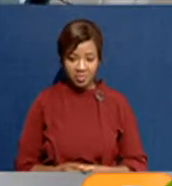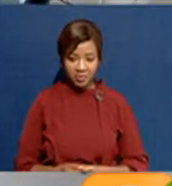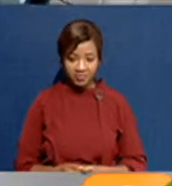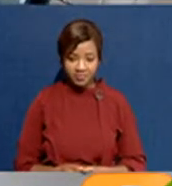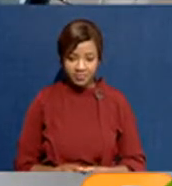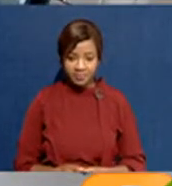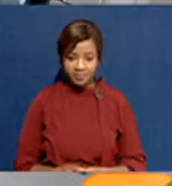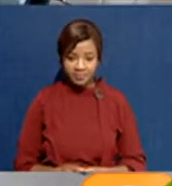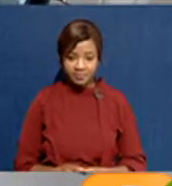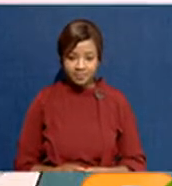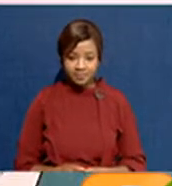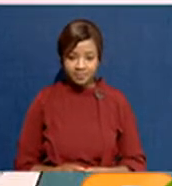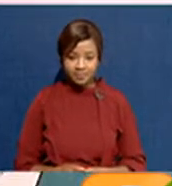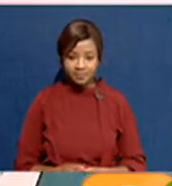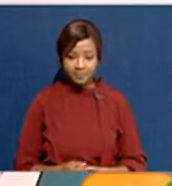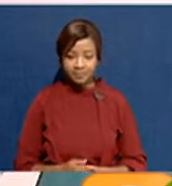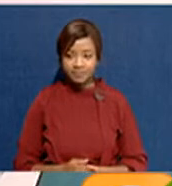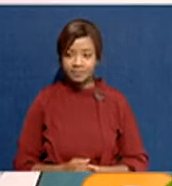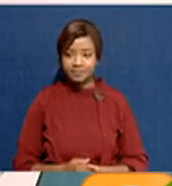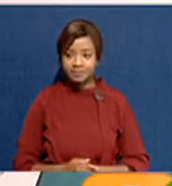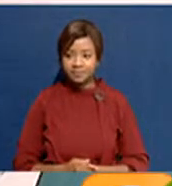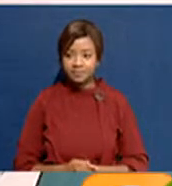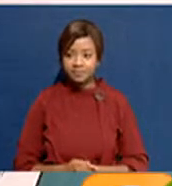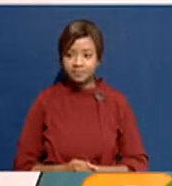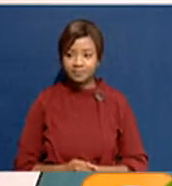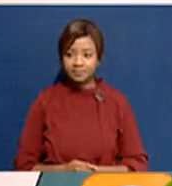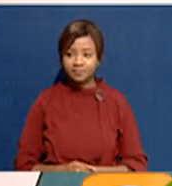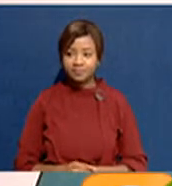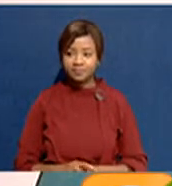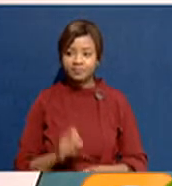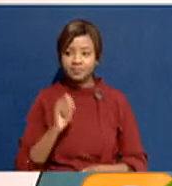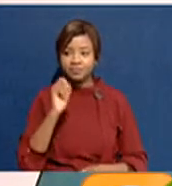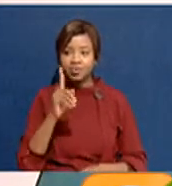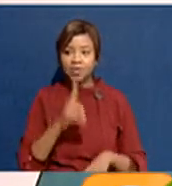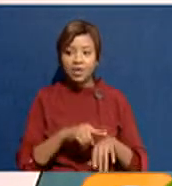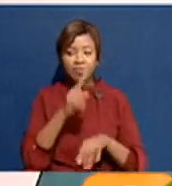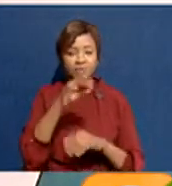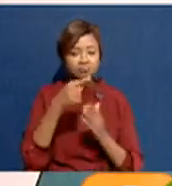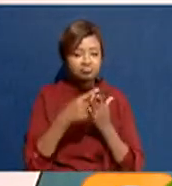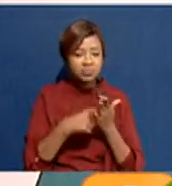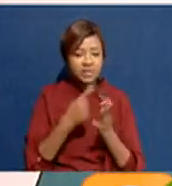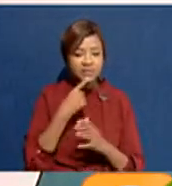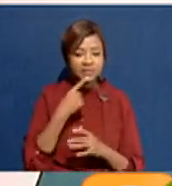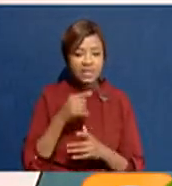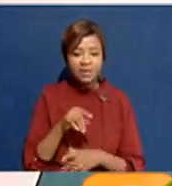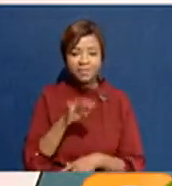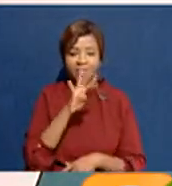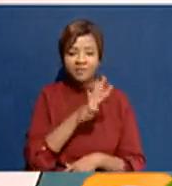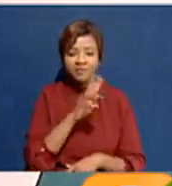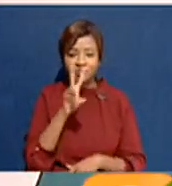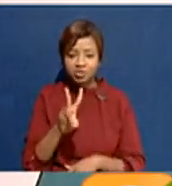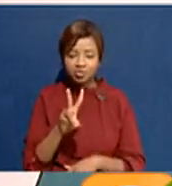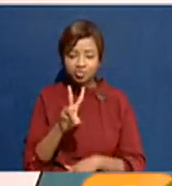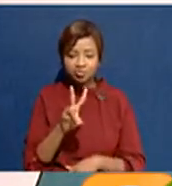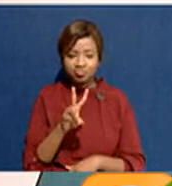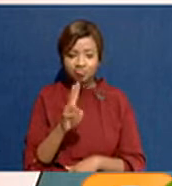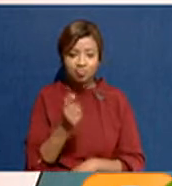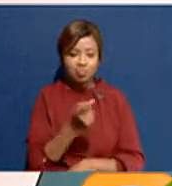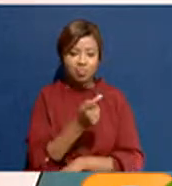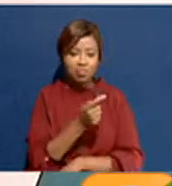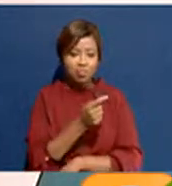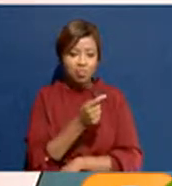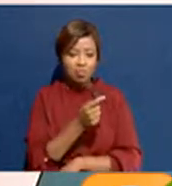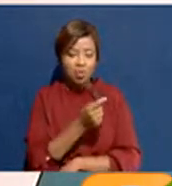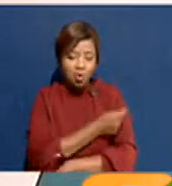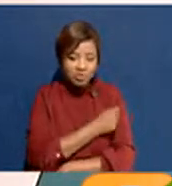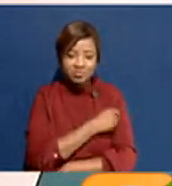is infrastructure, Dr. Christine. When you're talking about, what is it, 42 clinics that don't have functional refrigerators.